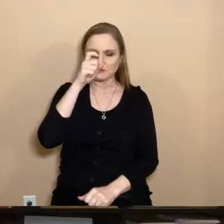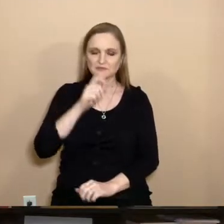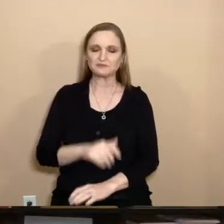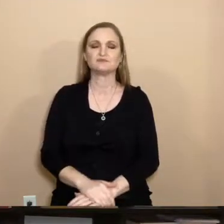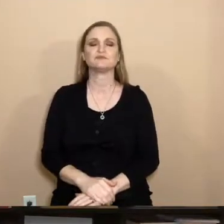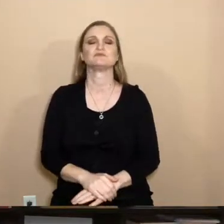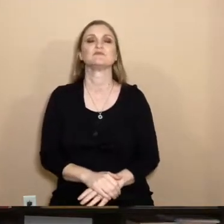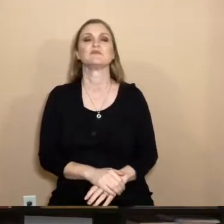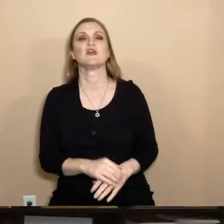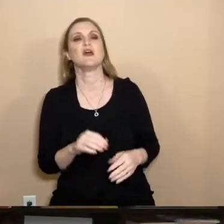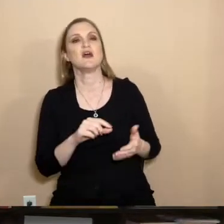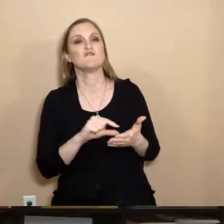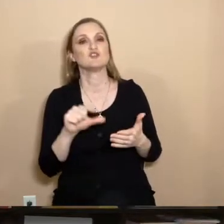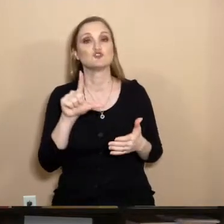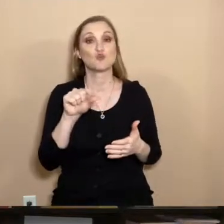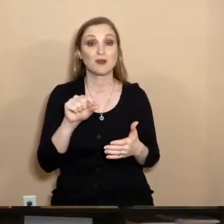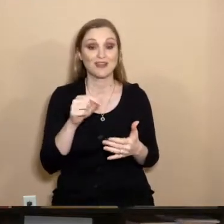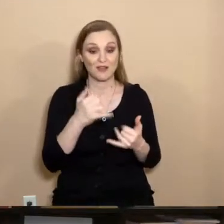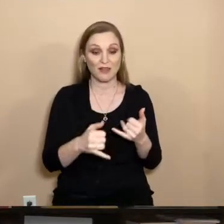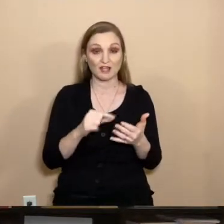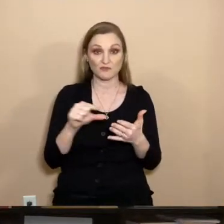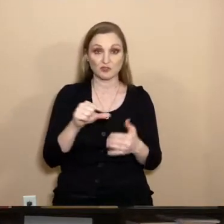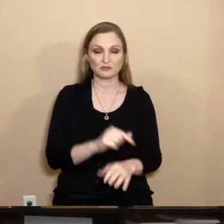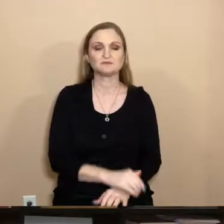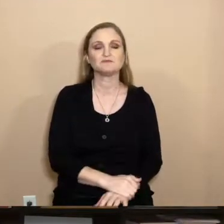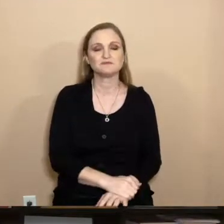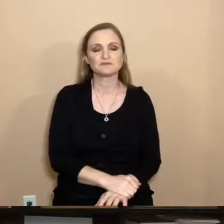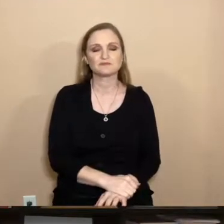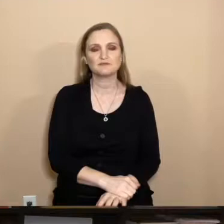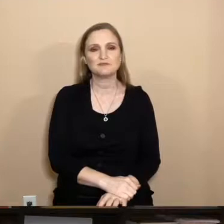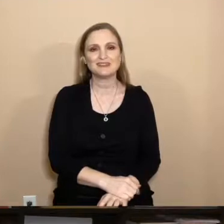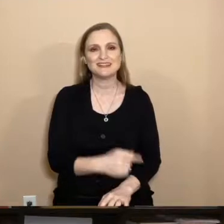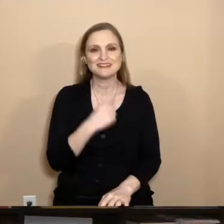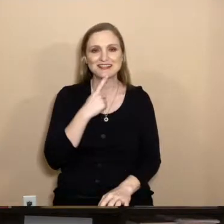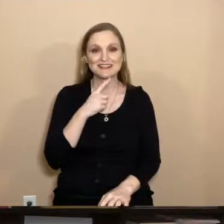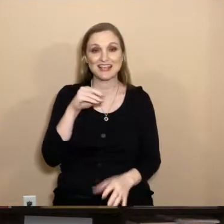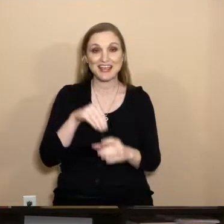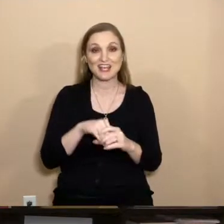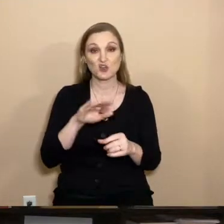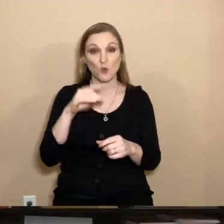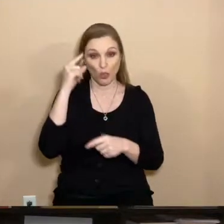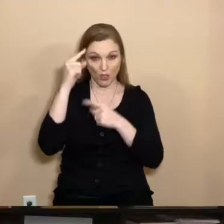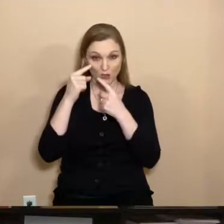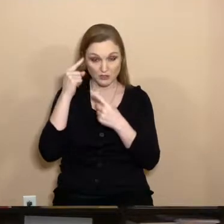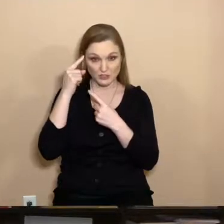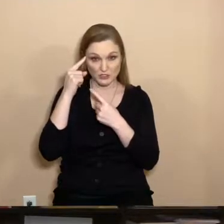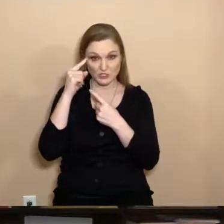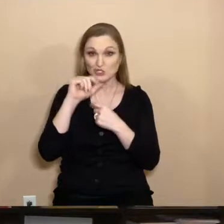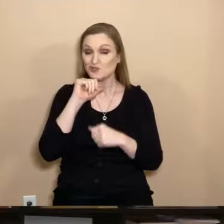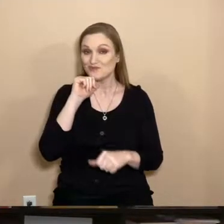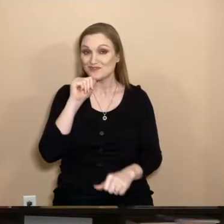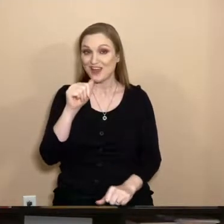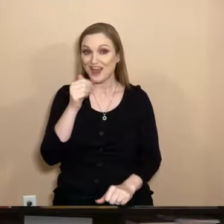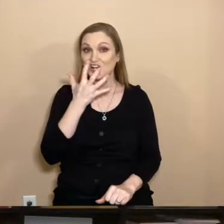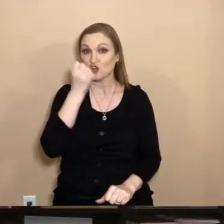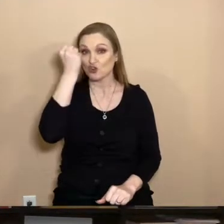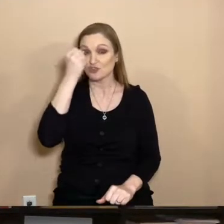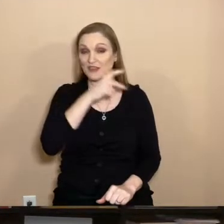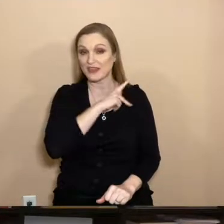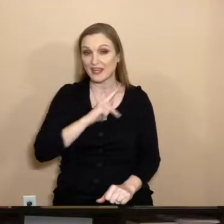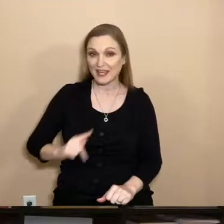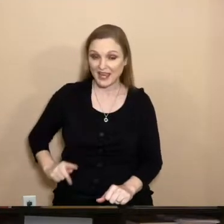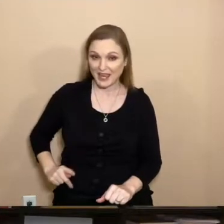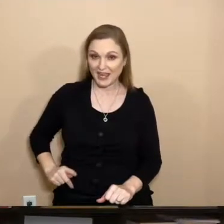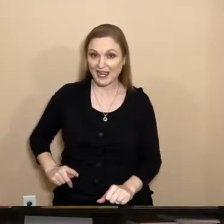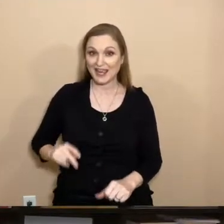down to verse 20, the final verse in this chapter. He says, even in your thoughts, do not curse the king, nor